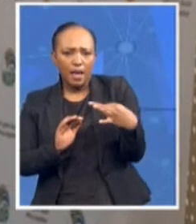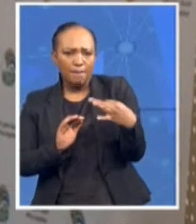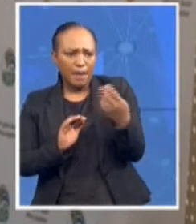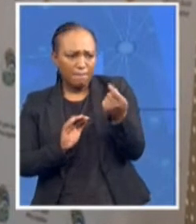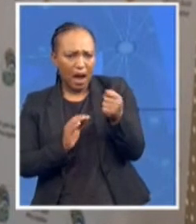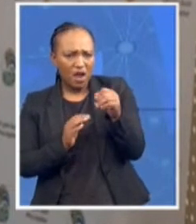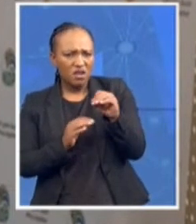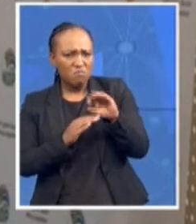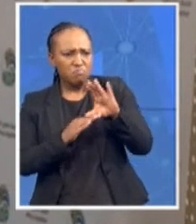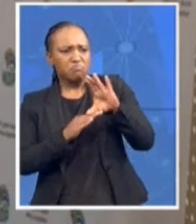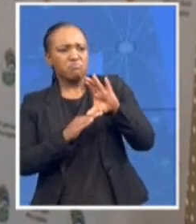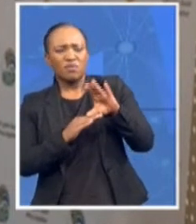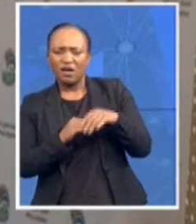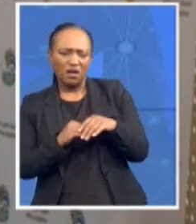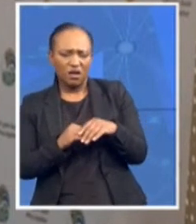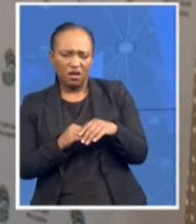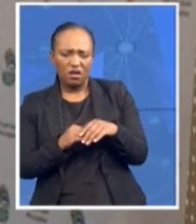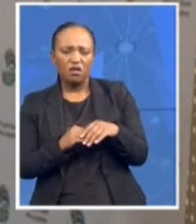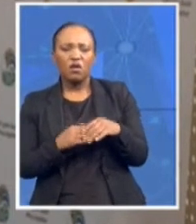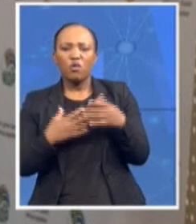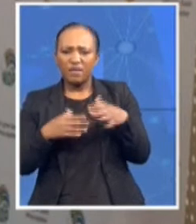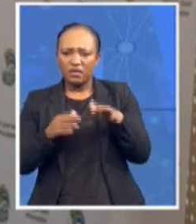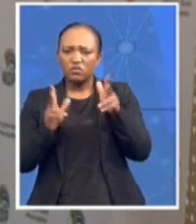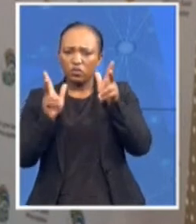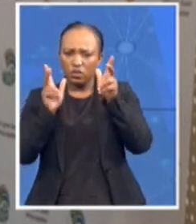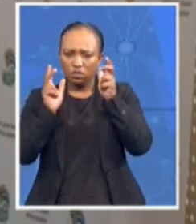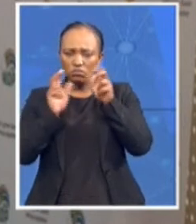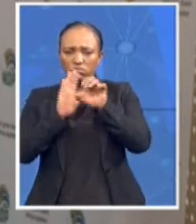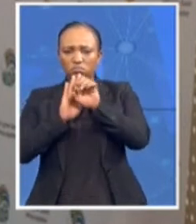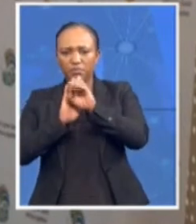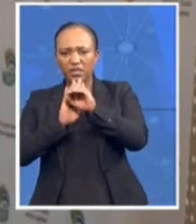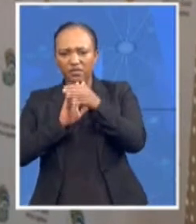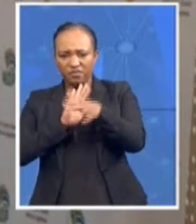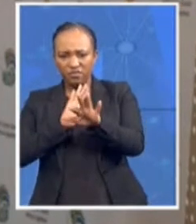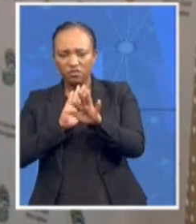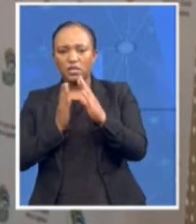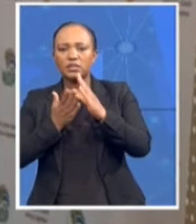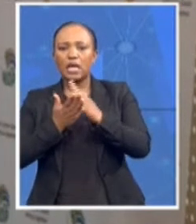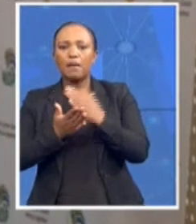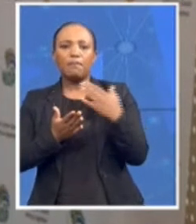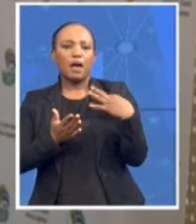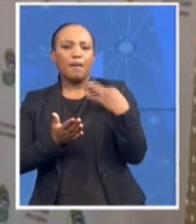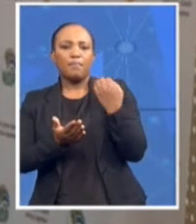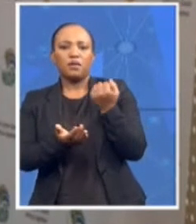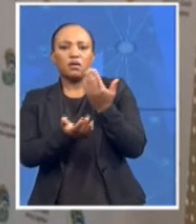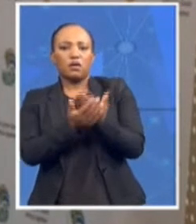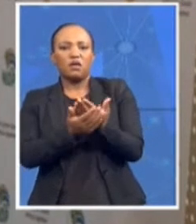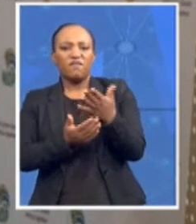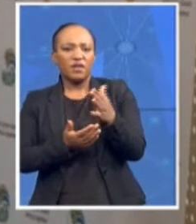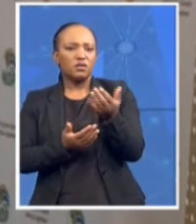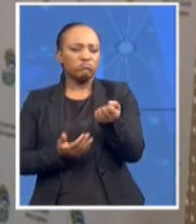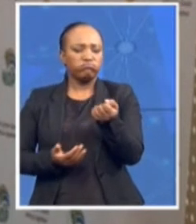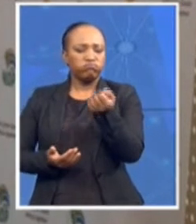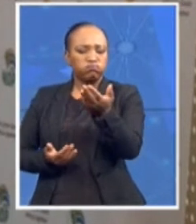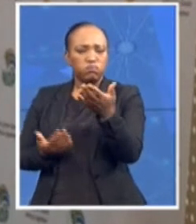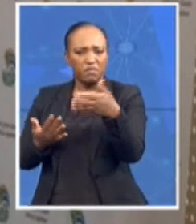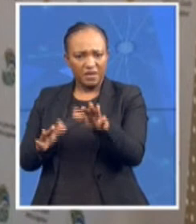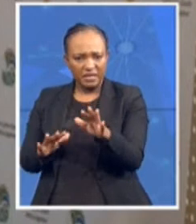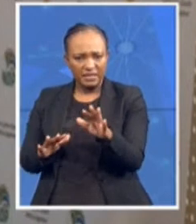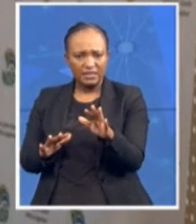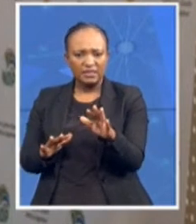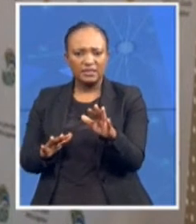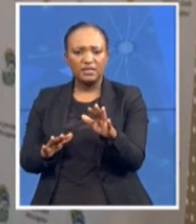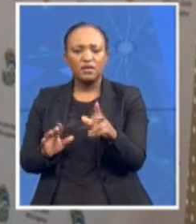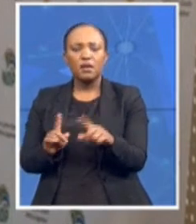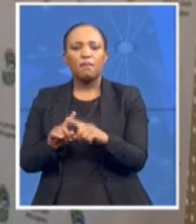media around some applications that had been submitted, and by the time they had received the